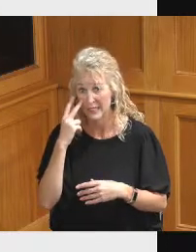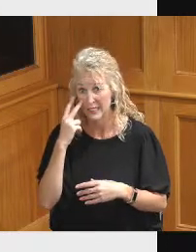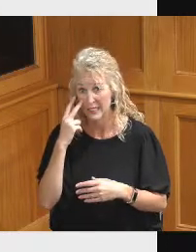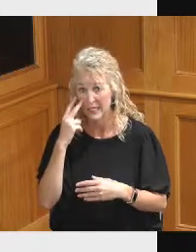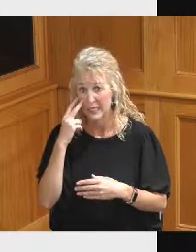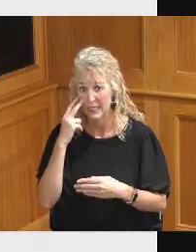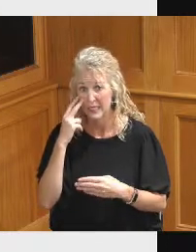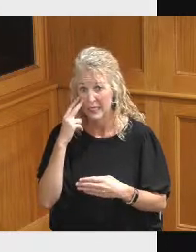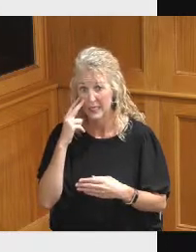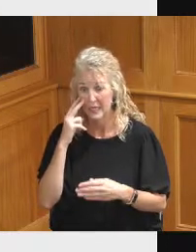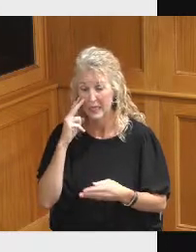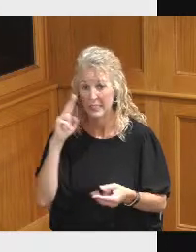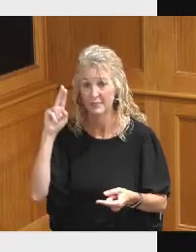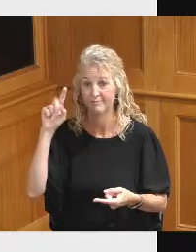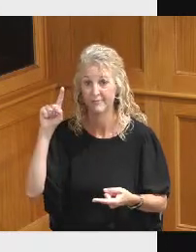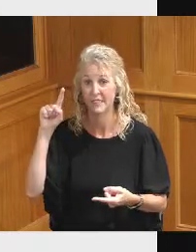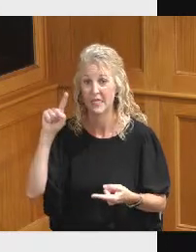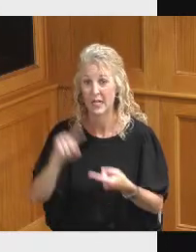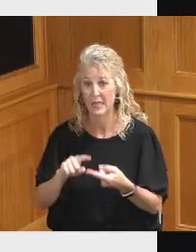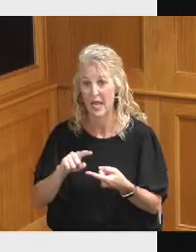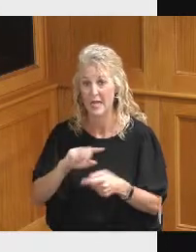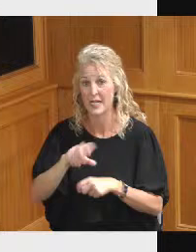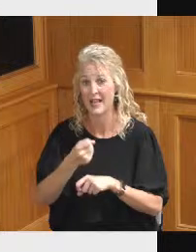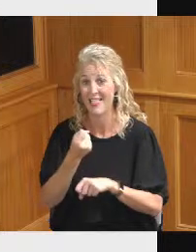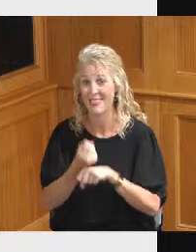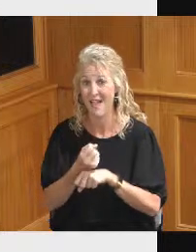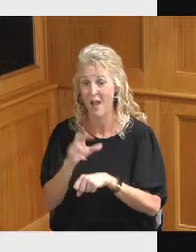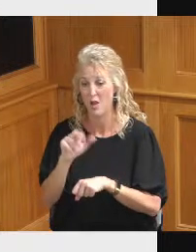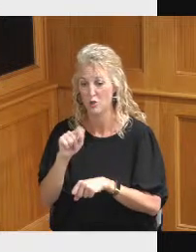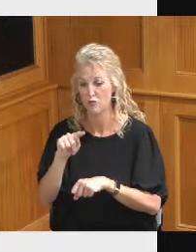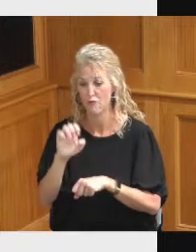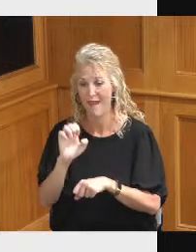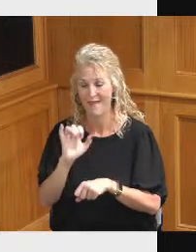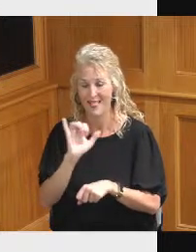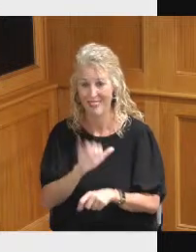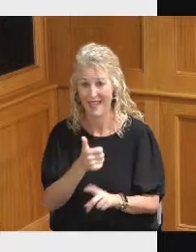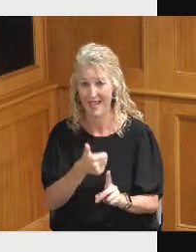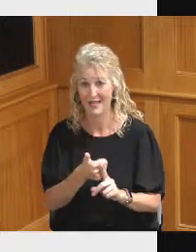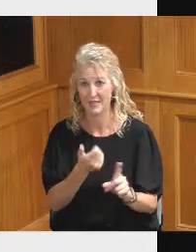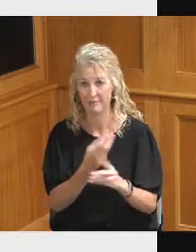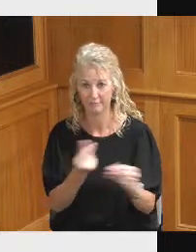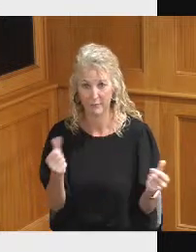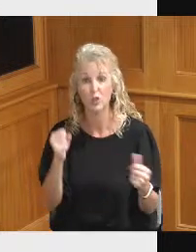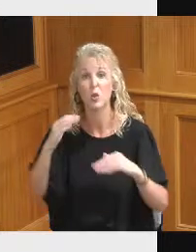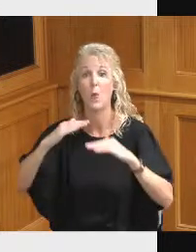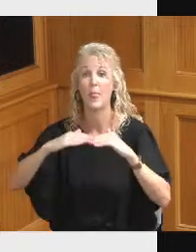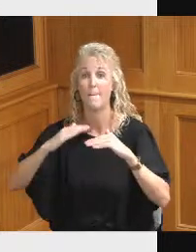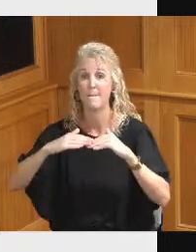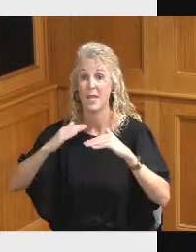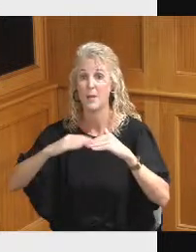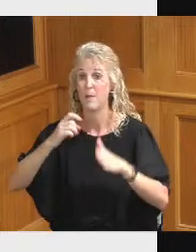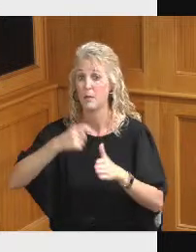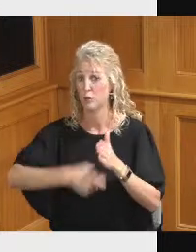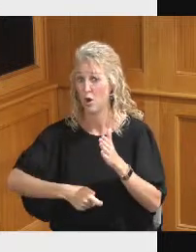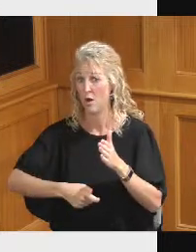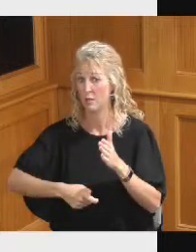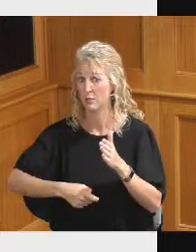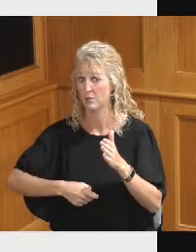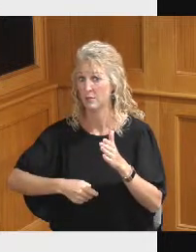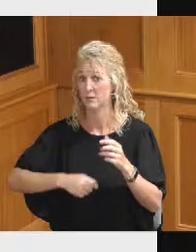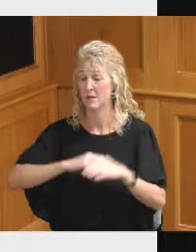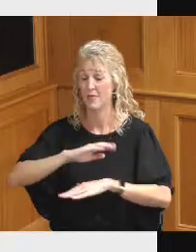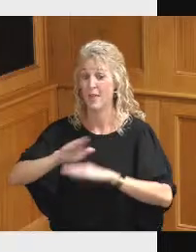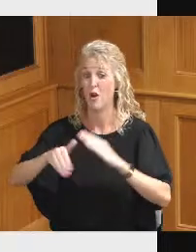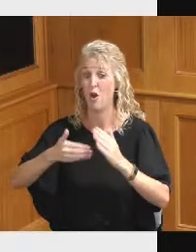away. And so once you get past the minimum base charge, the charge for all volume